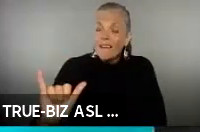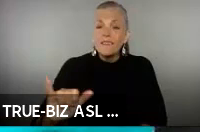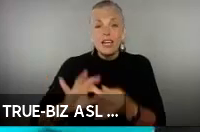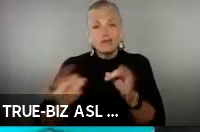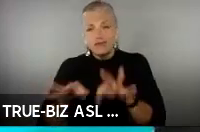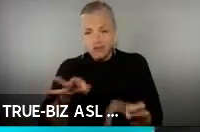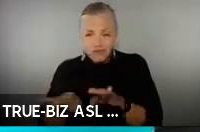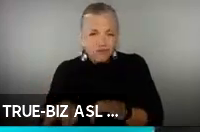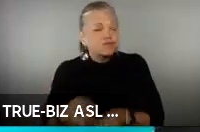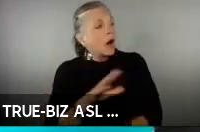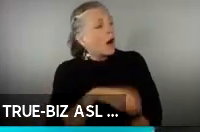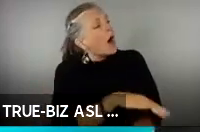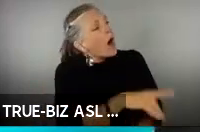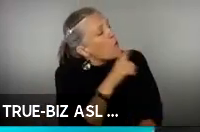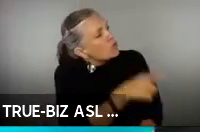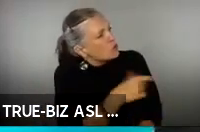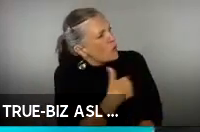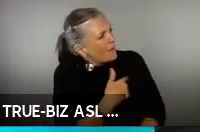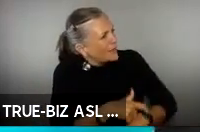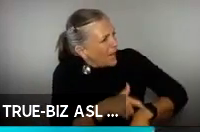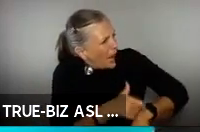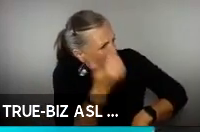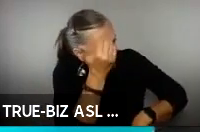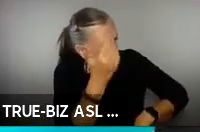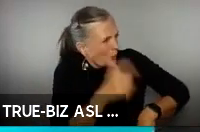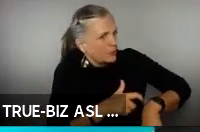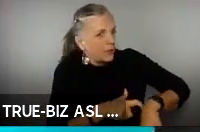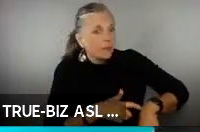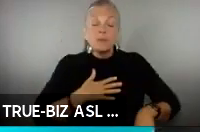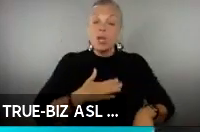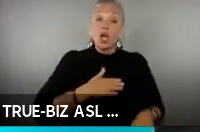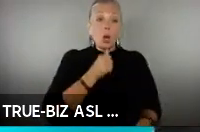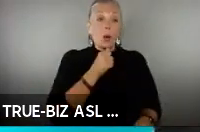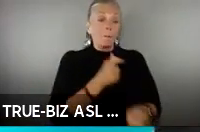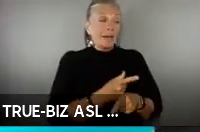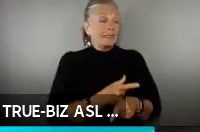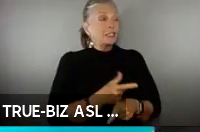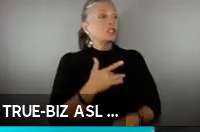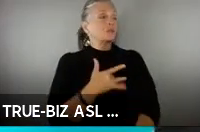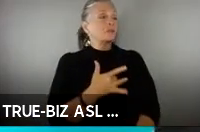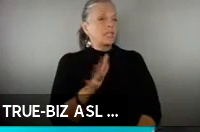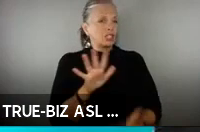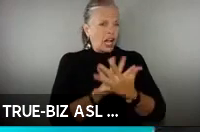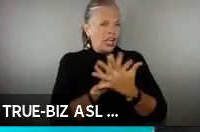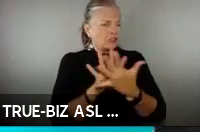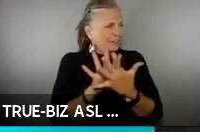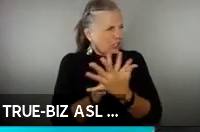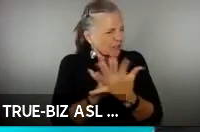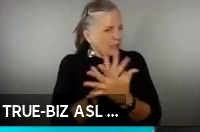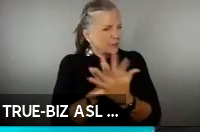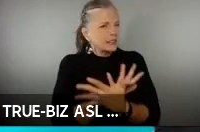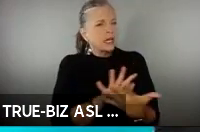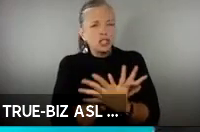me, sir. Do you have the time? My sister, she's a baker, you see. System of